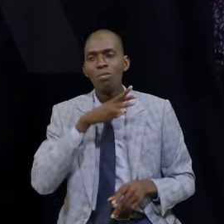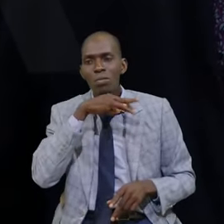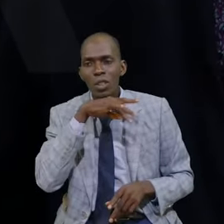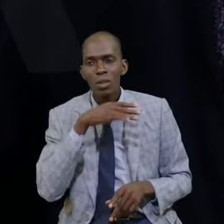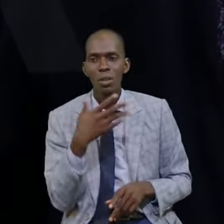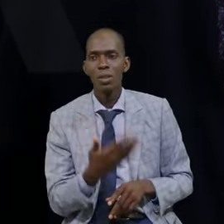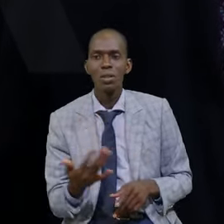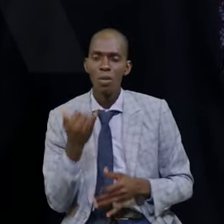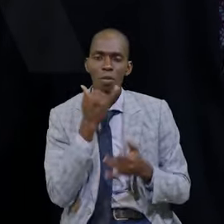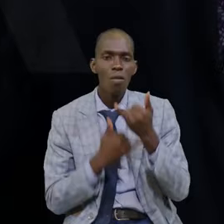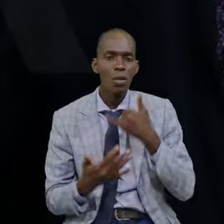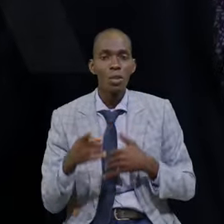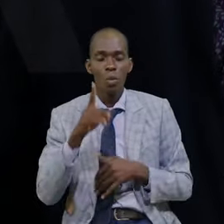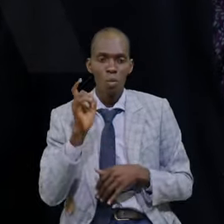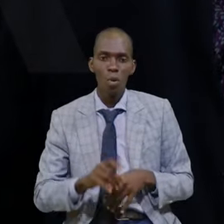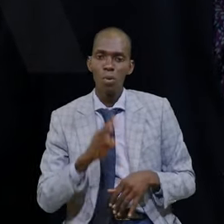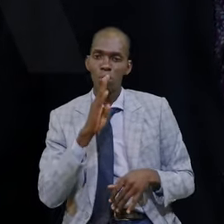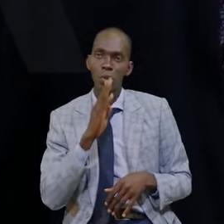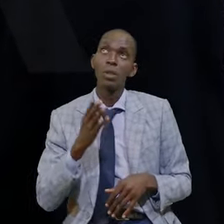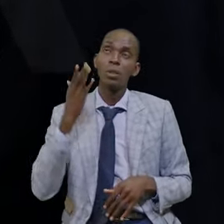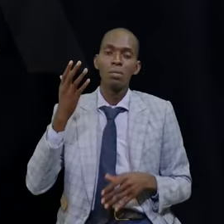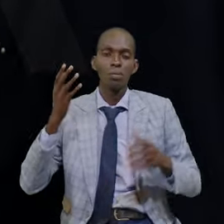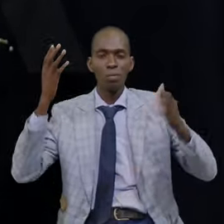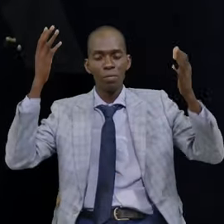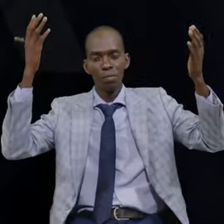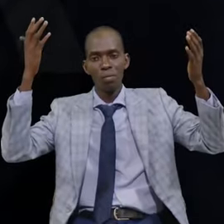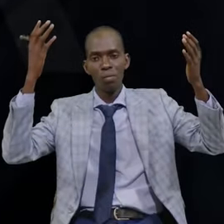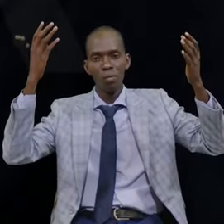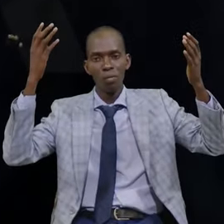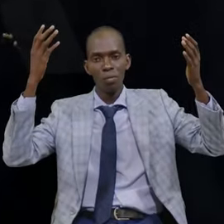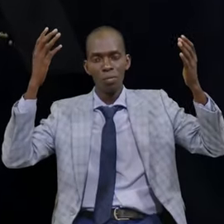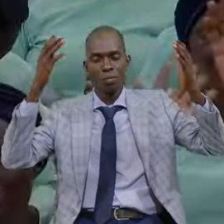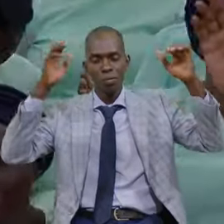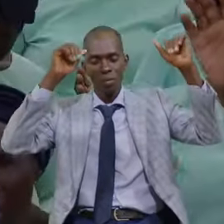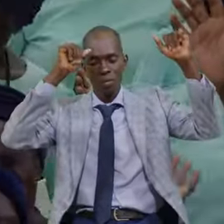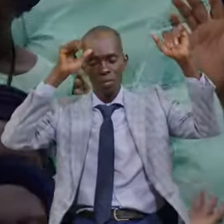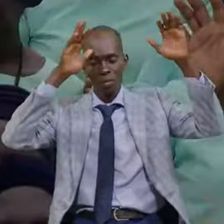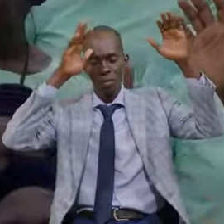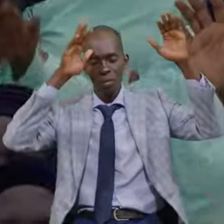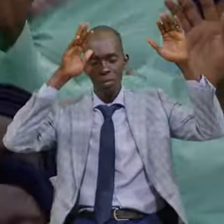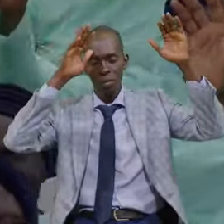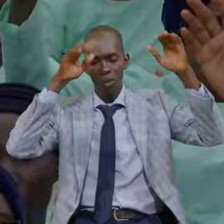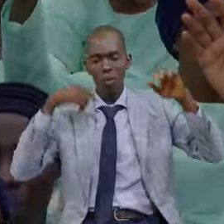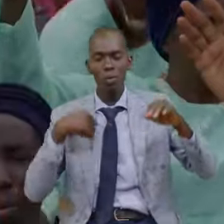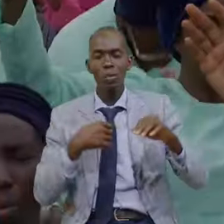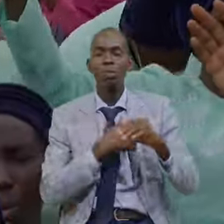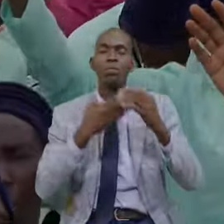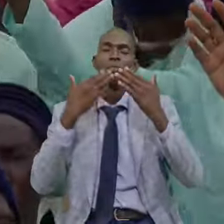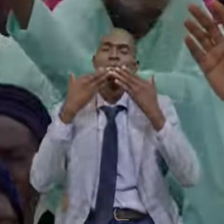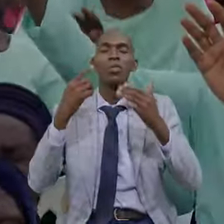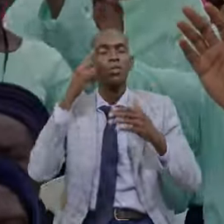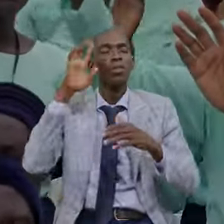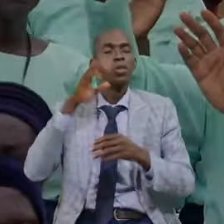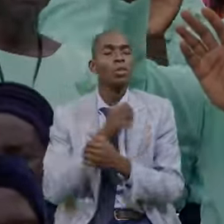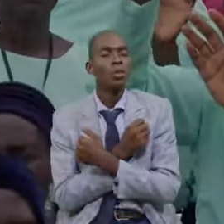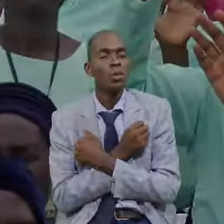You must be there. Raise up that hand again. Let's pray together. Father, we thank you for your love.